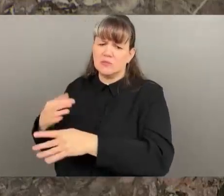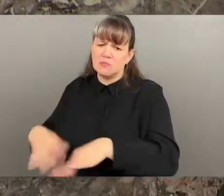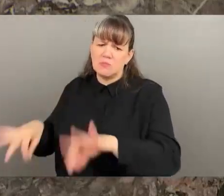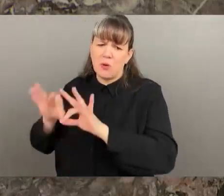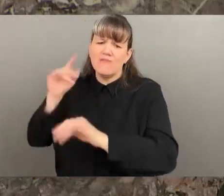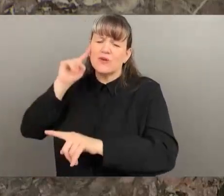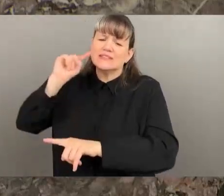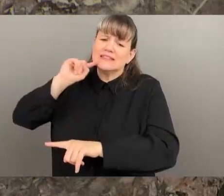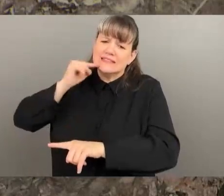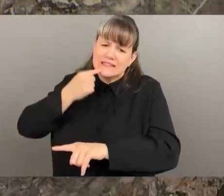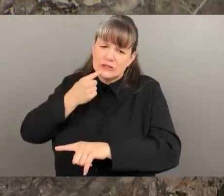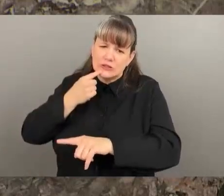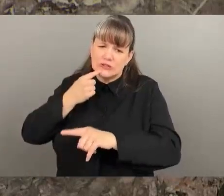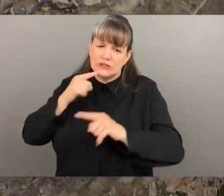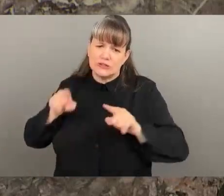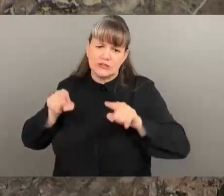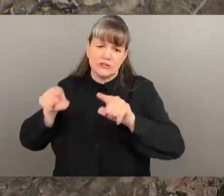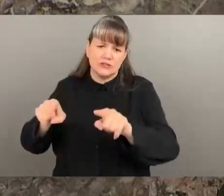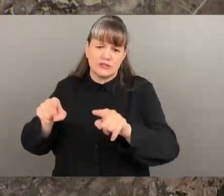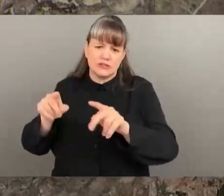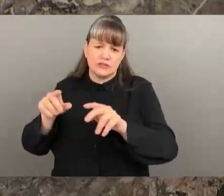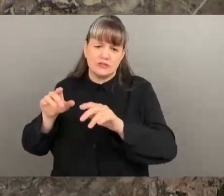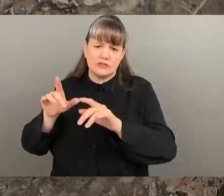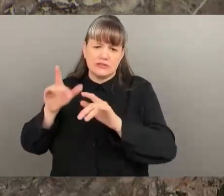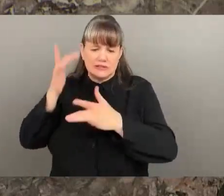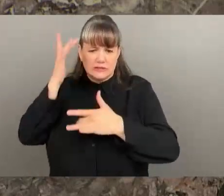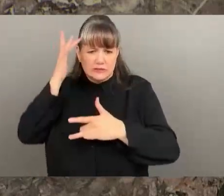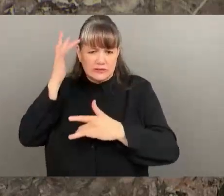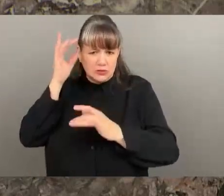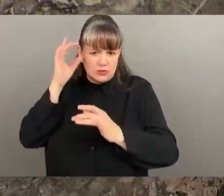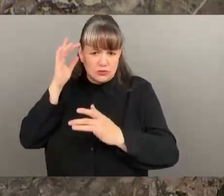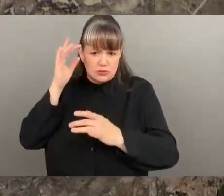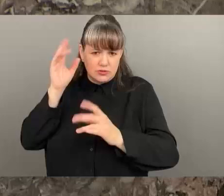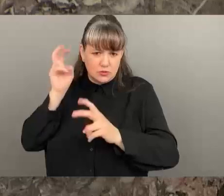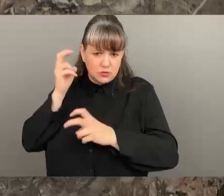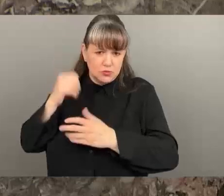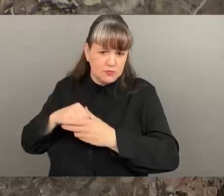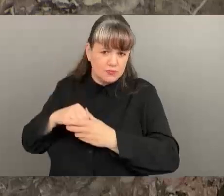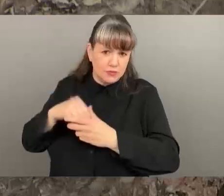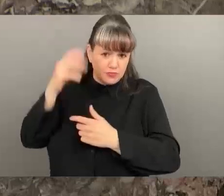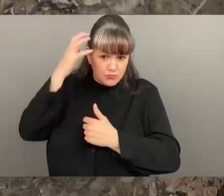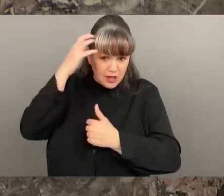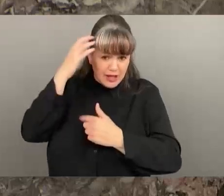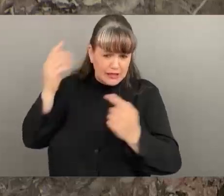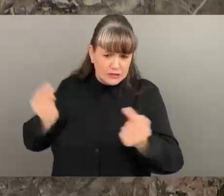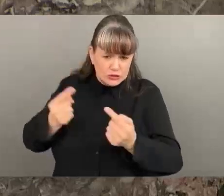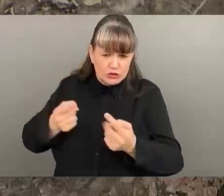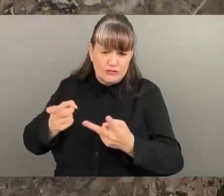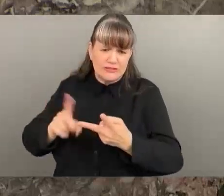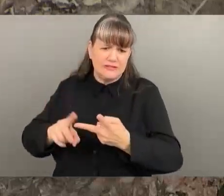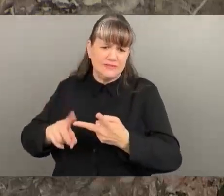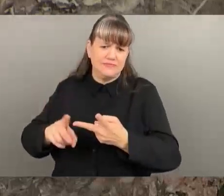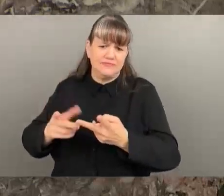issues, and often with acquired brain injury. Mr. Speaker, we've canvassed it many times in this House. We understand that there are some people for whom,